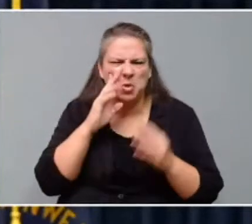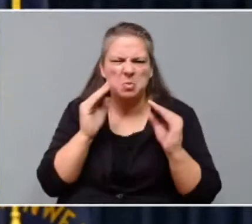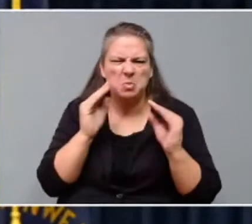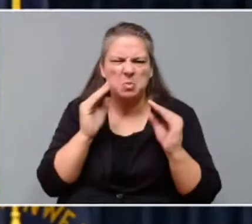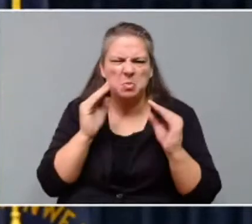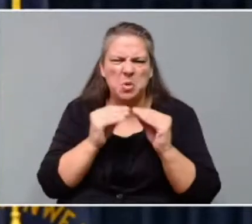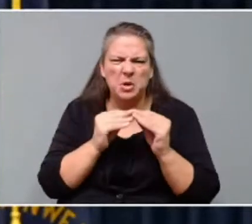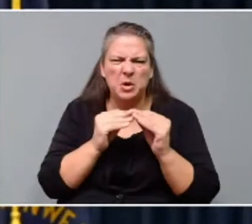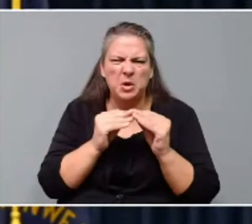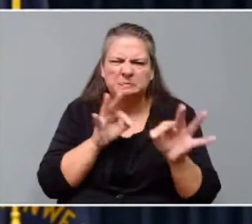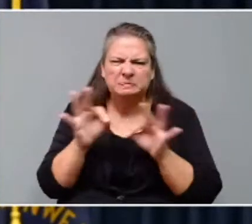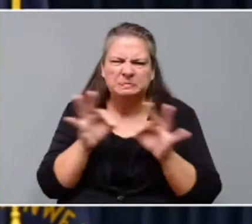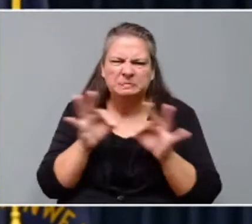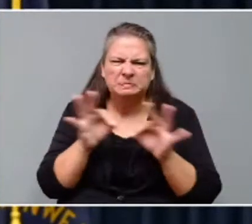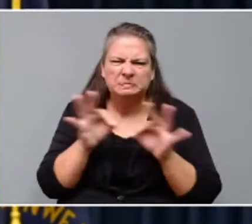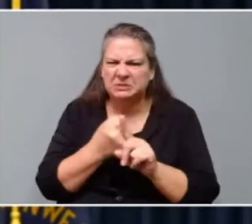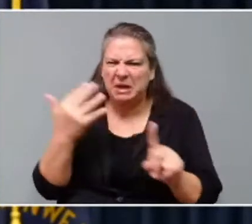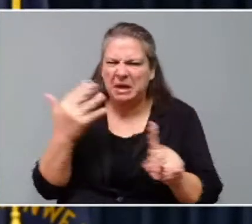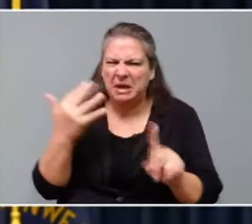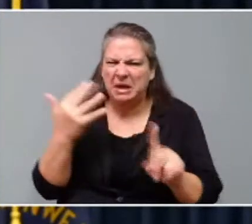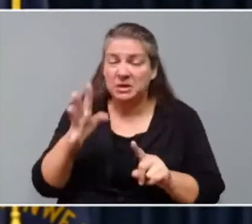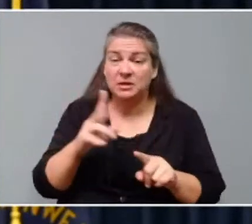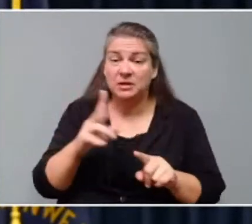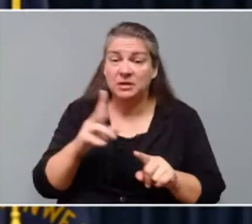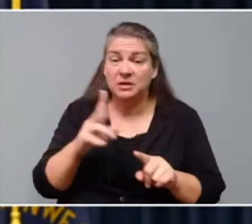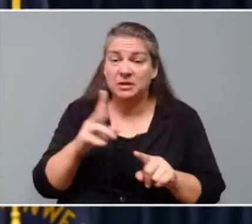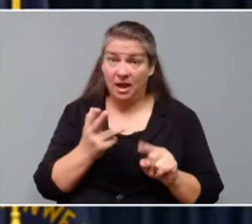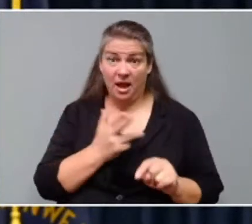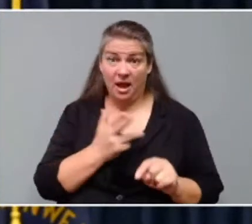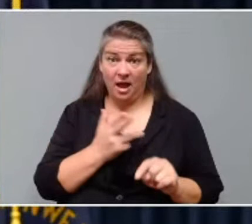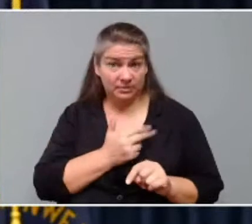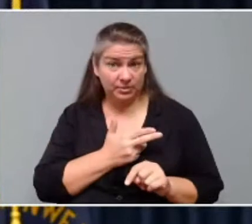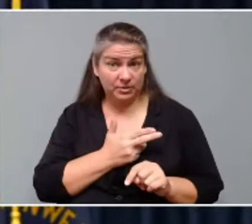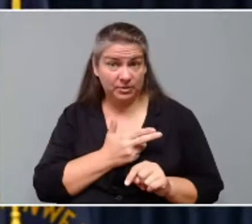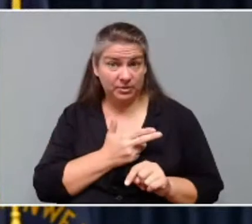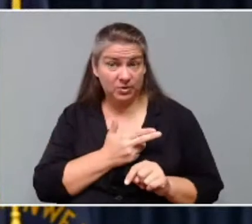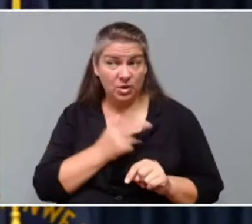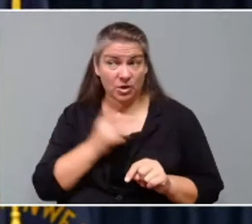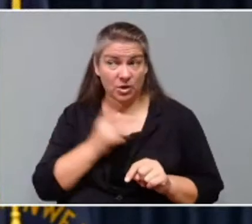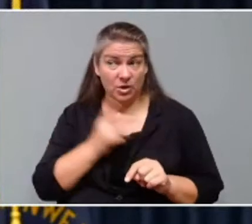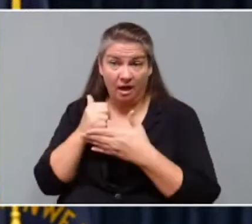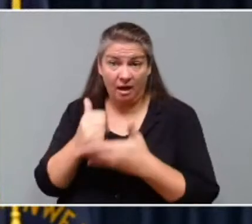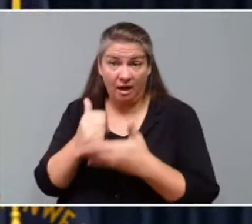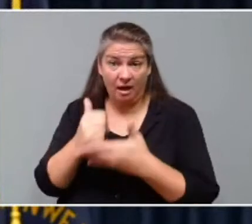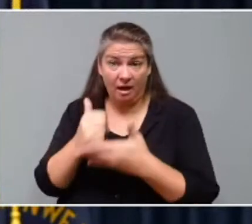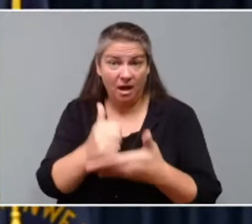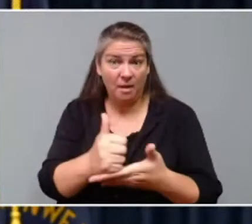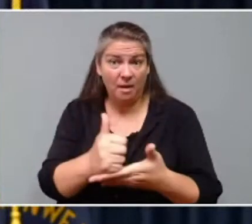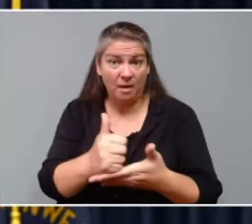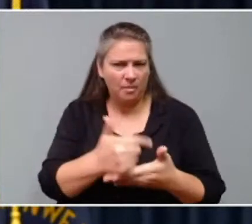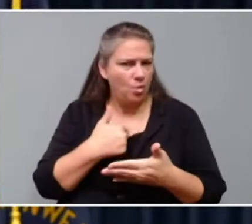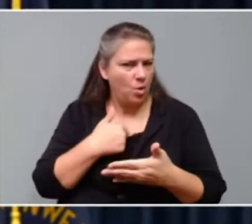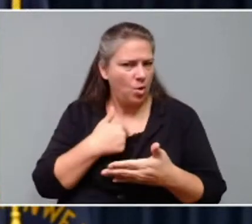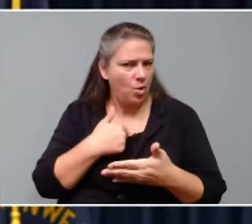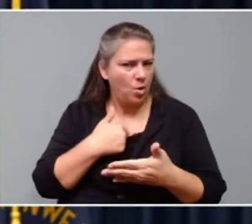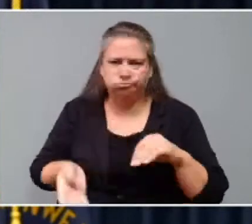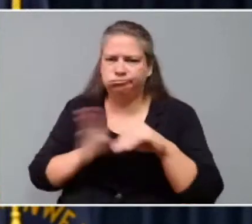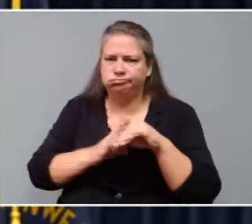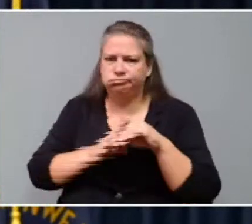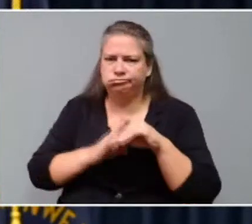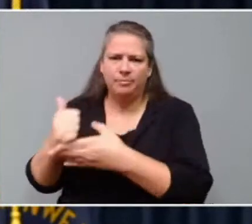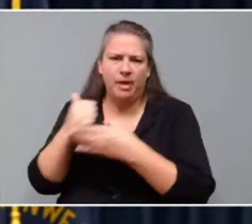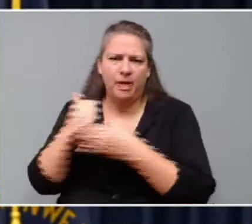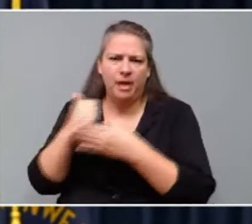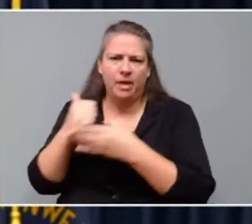we will probably double at least the number of hospitals that they are assisting in. Third thing we've done is